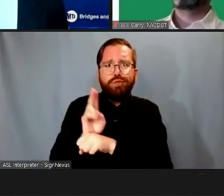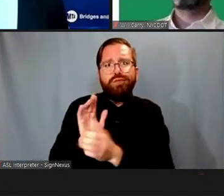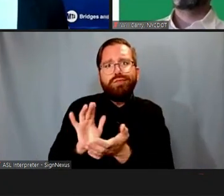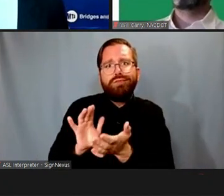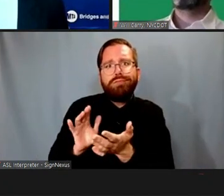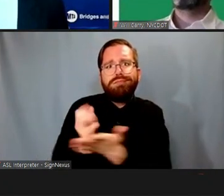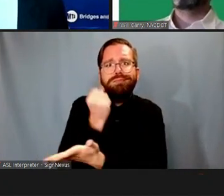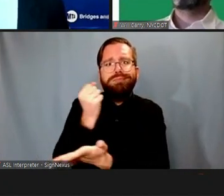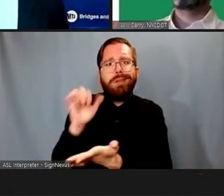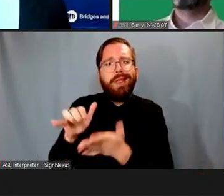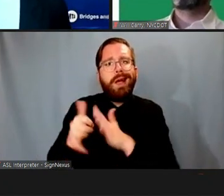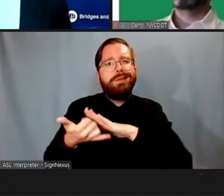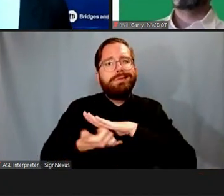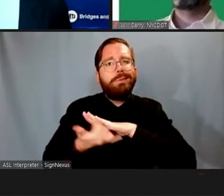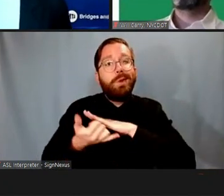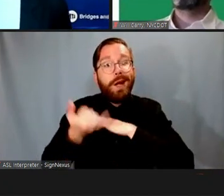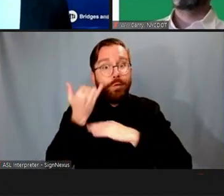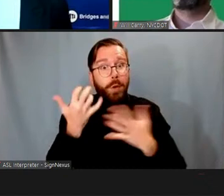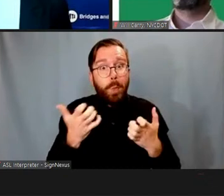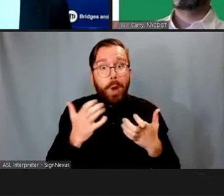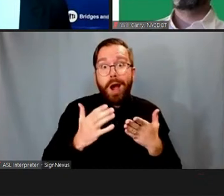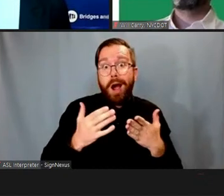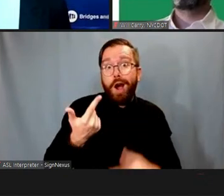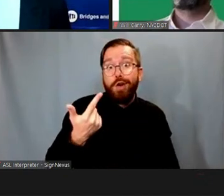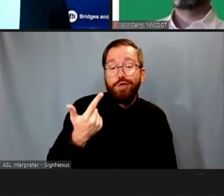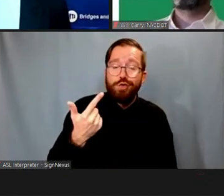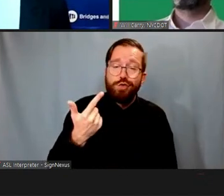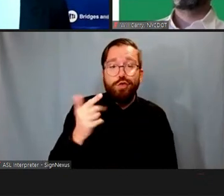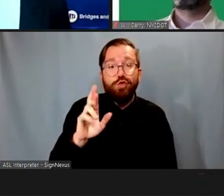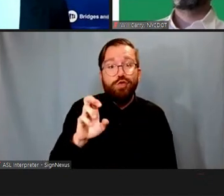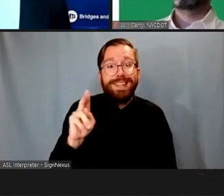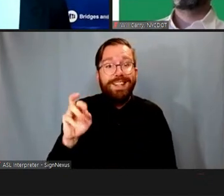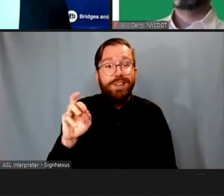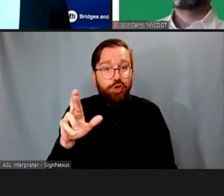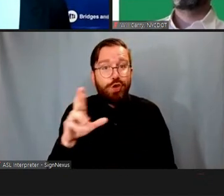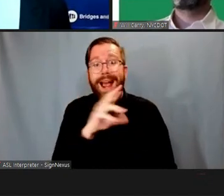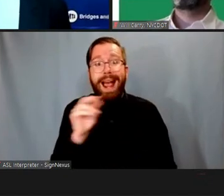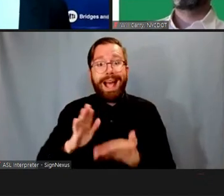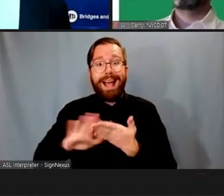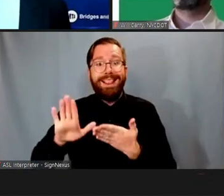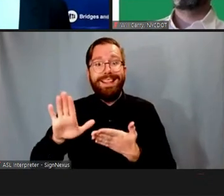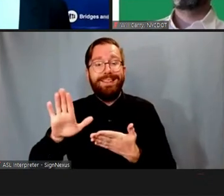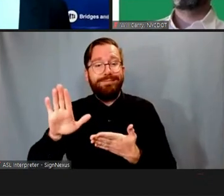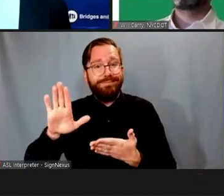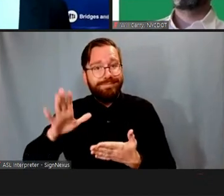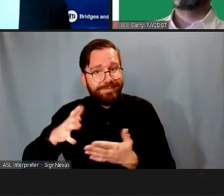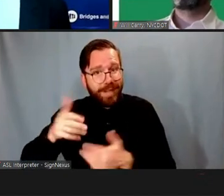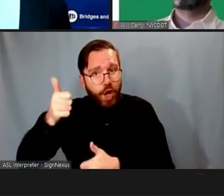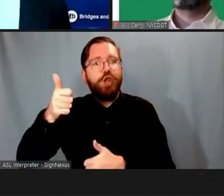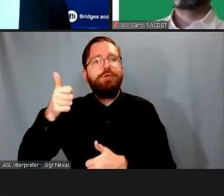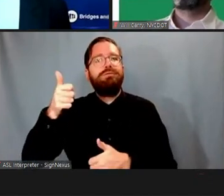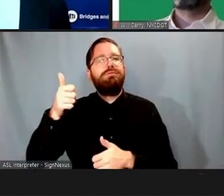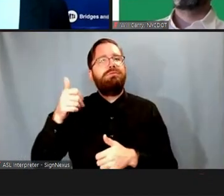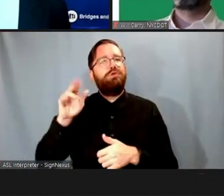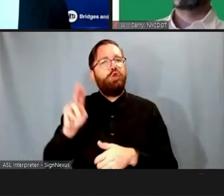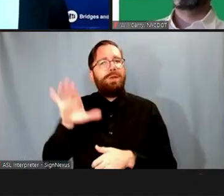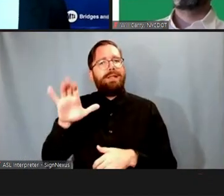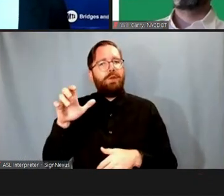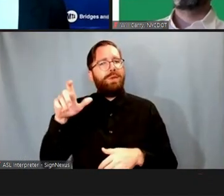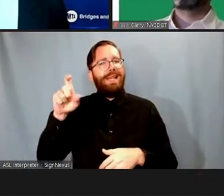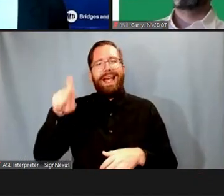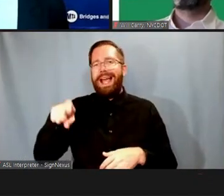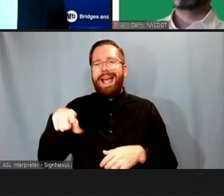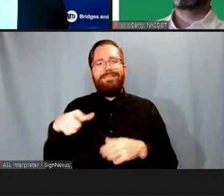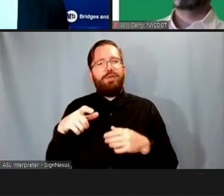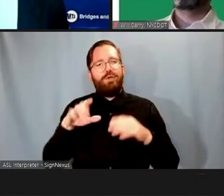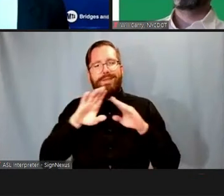and cleaner new york city we must work with what we have first no one wants to take mass transit it's not